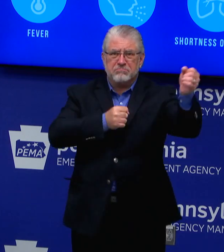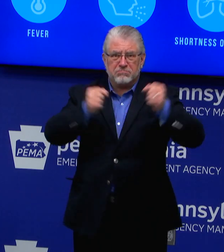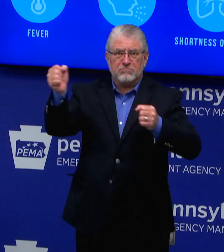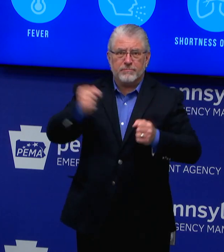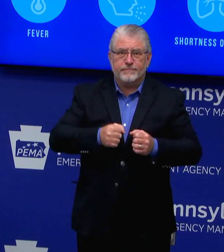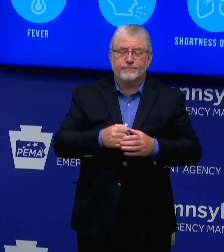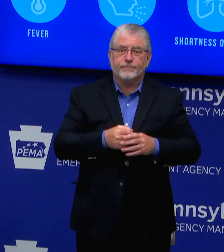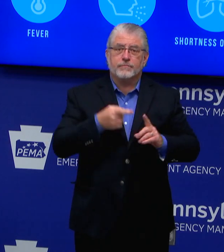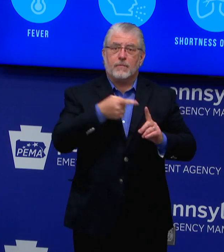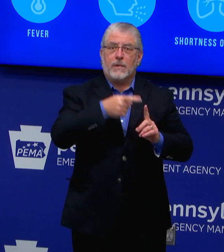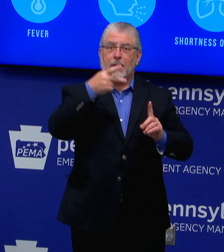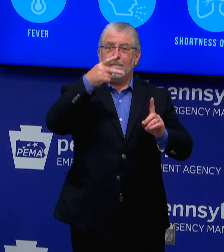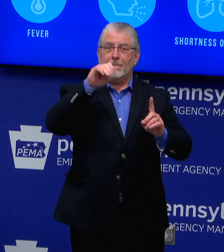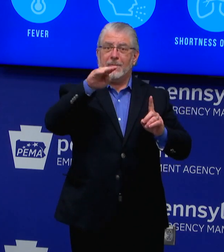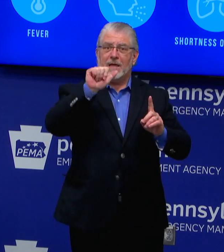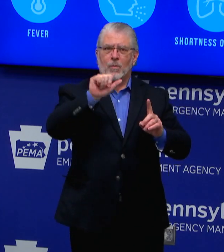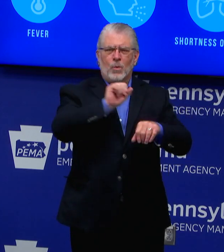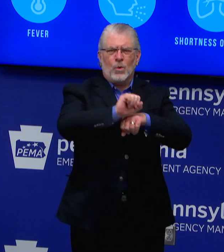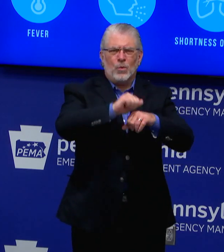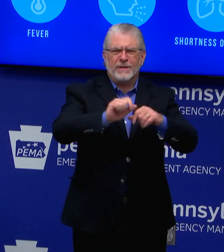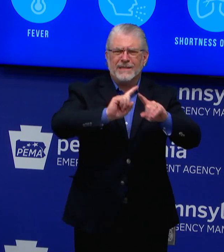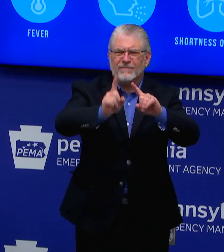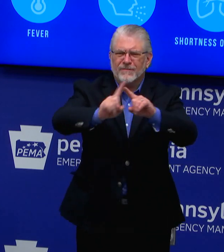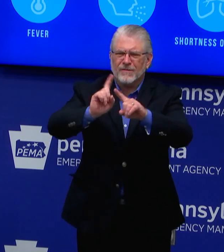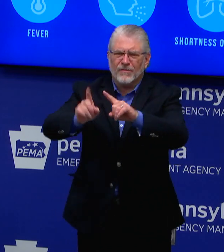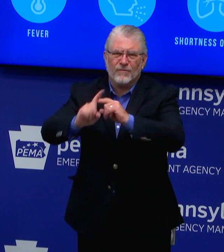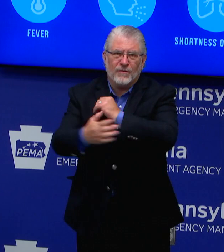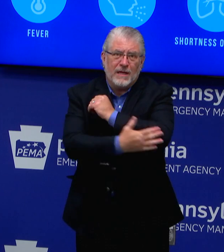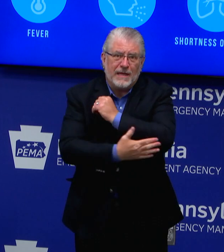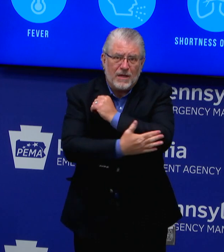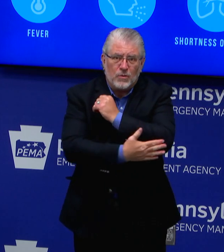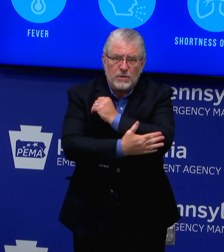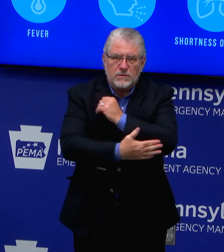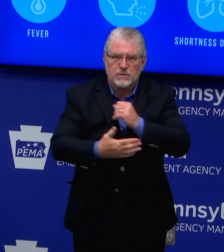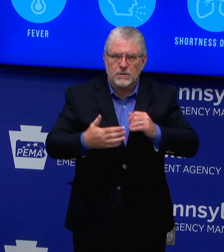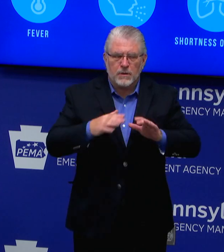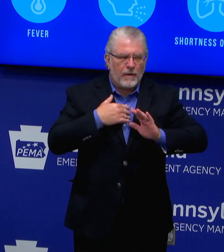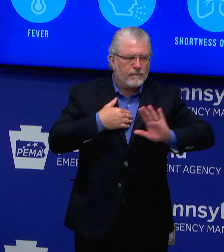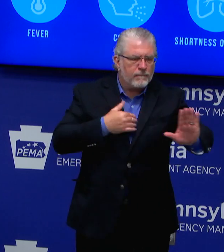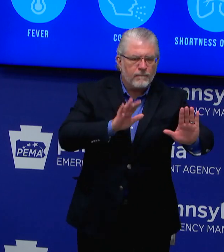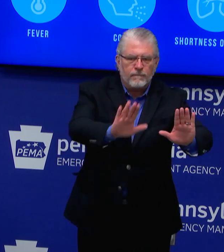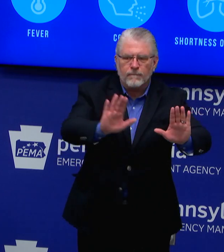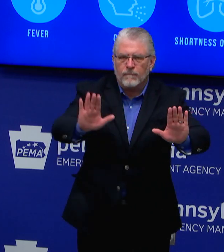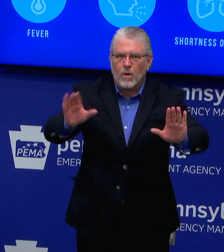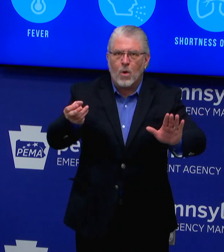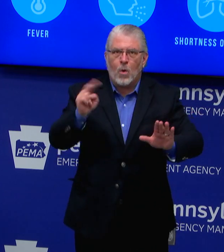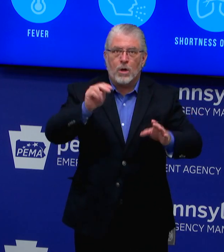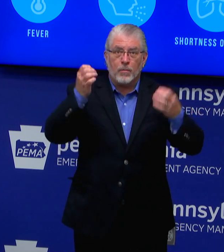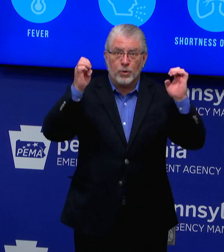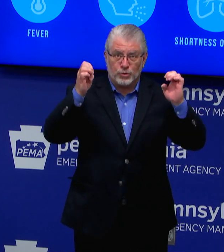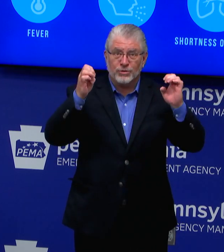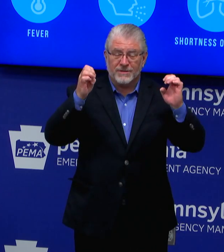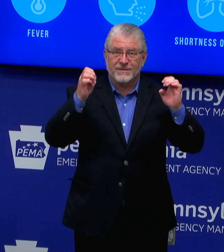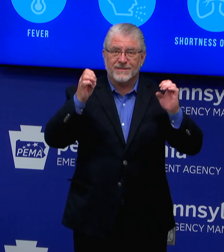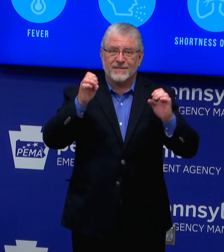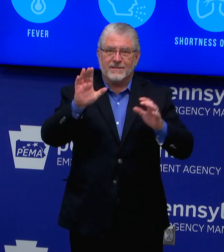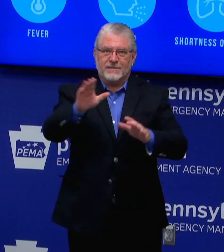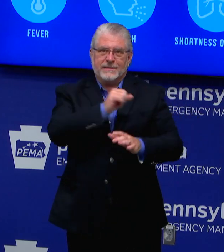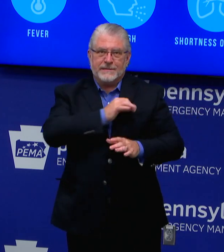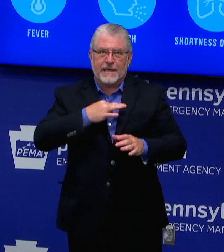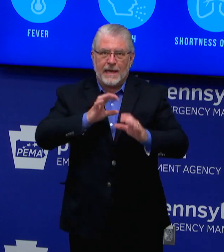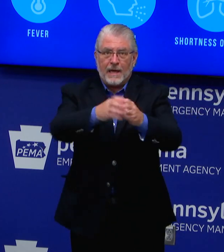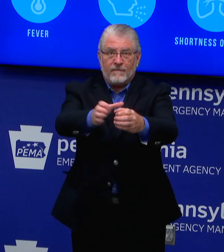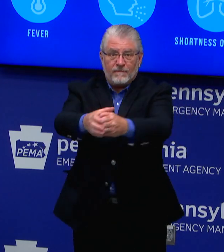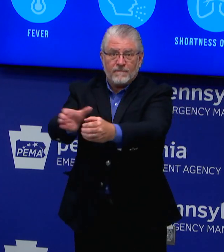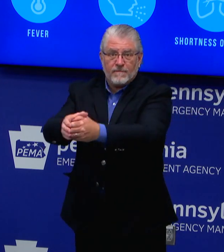emergency management agencies in each and every one of our counties to identify and eliminate potential issues by providing the necessary